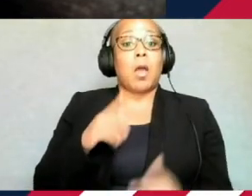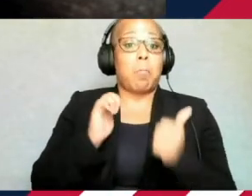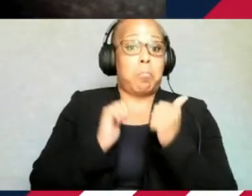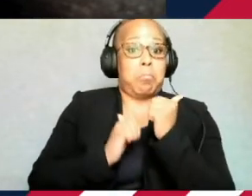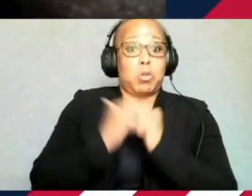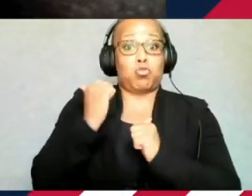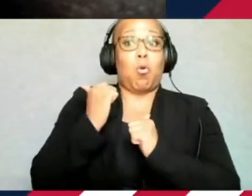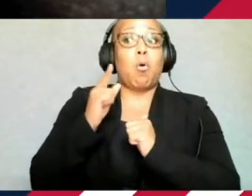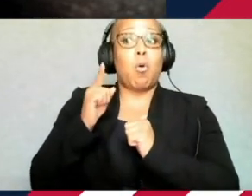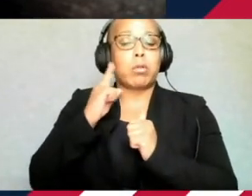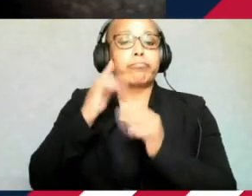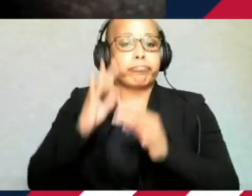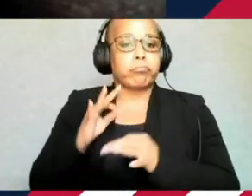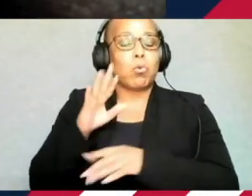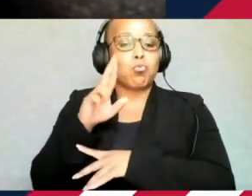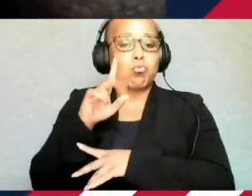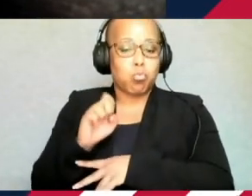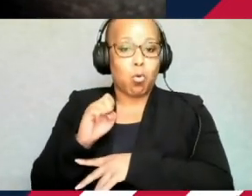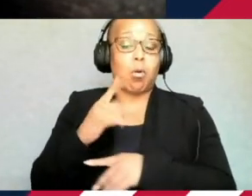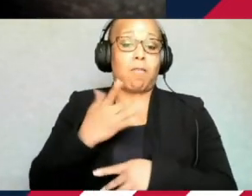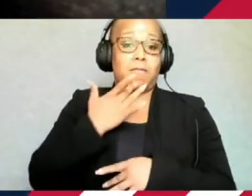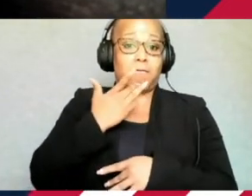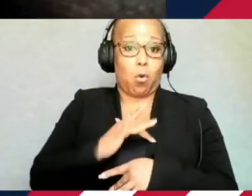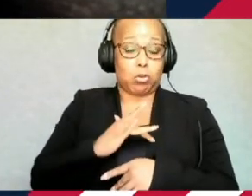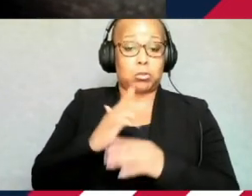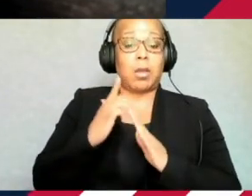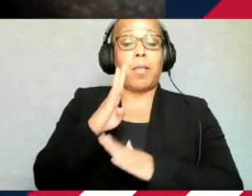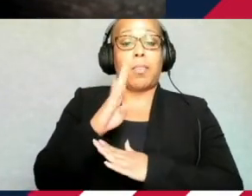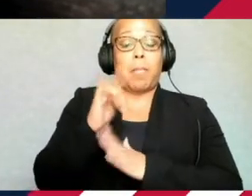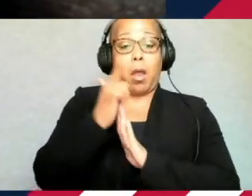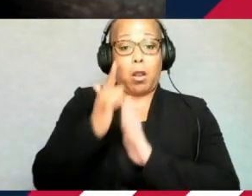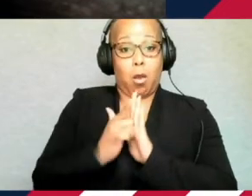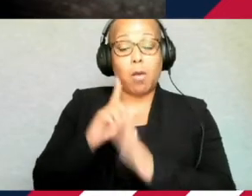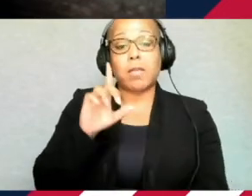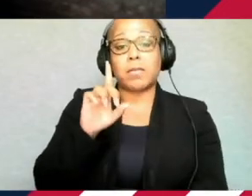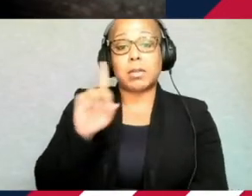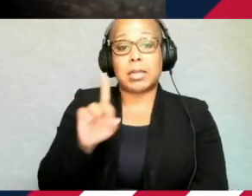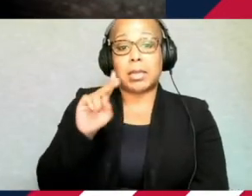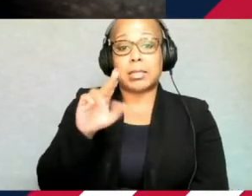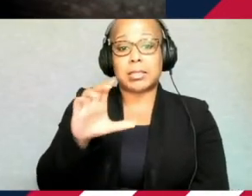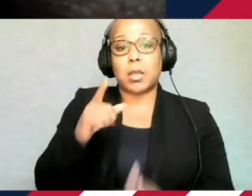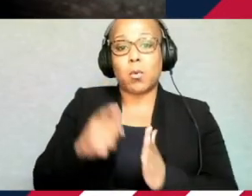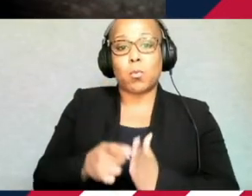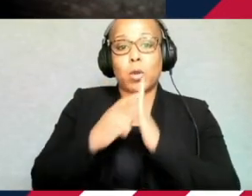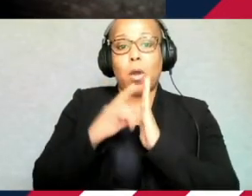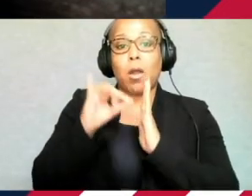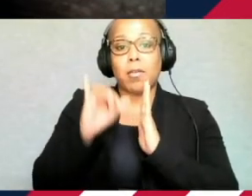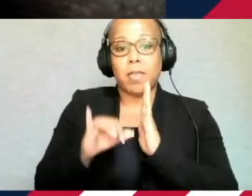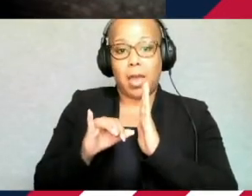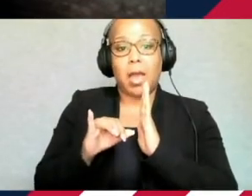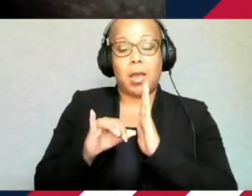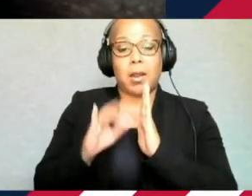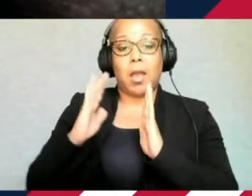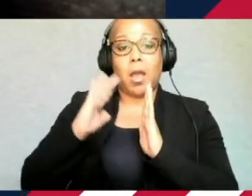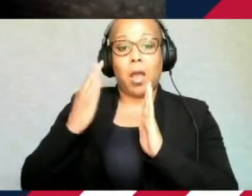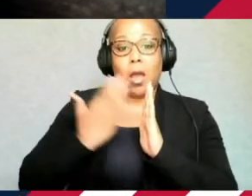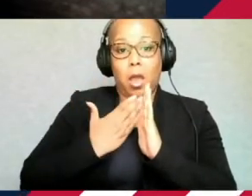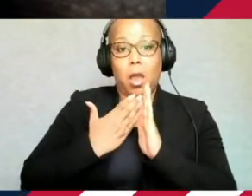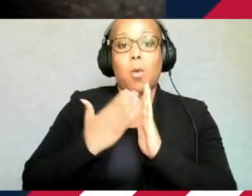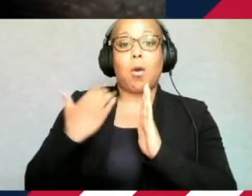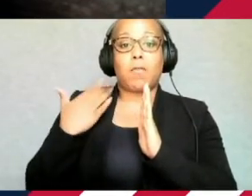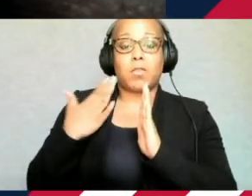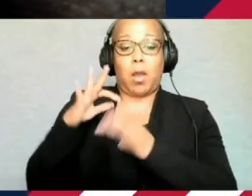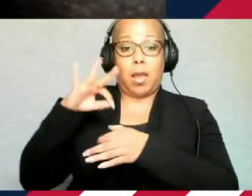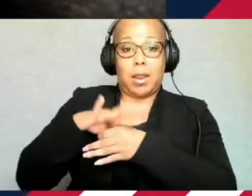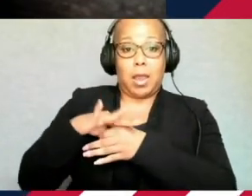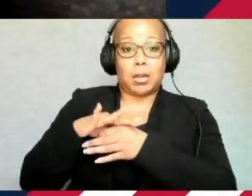rule. Fortunately, the charters and bylaws of the DNC require that our officers are elected by a